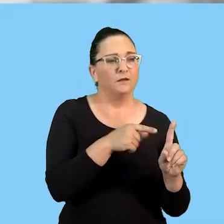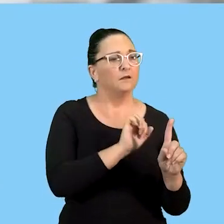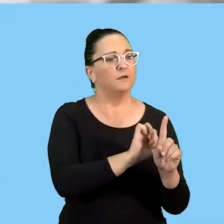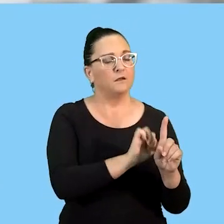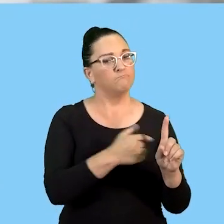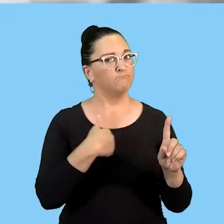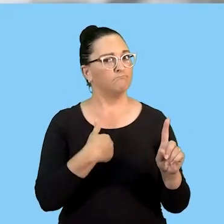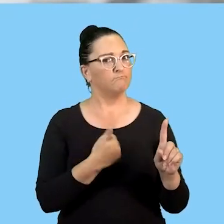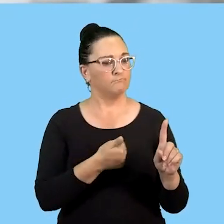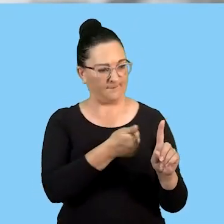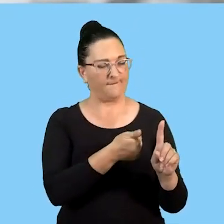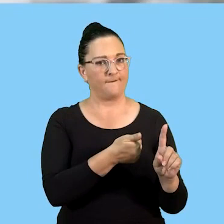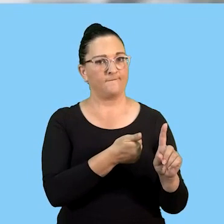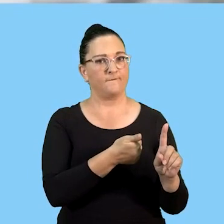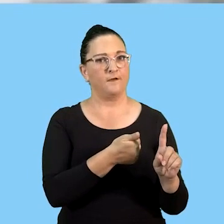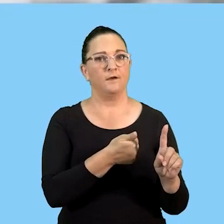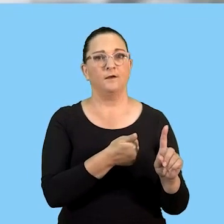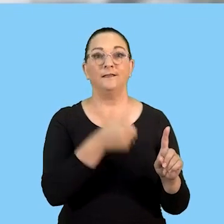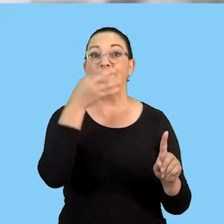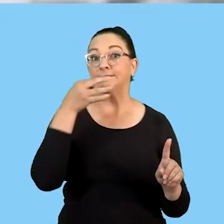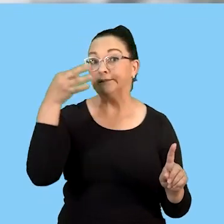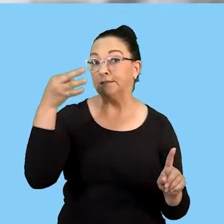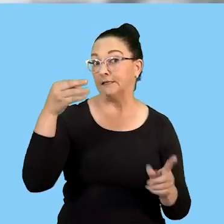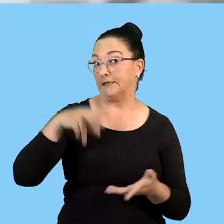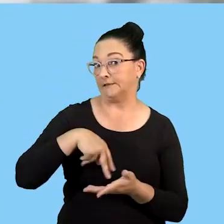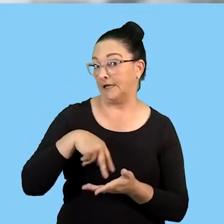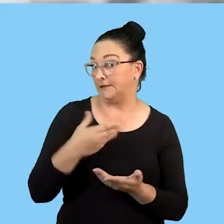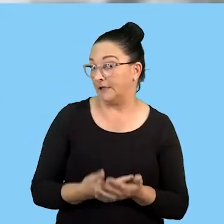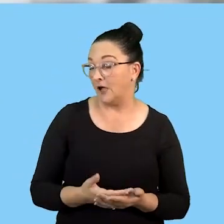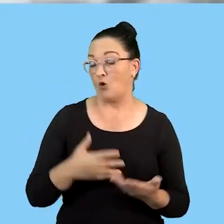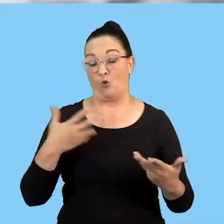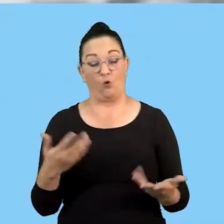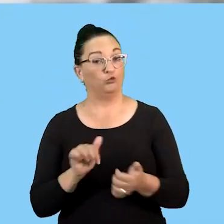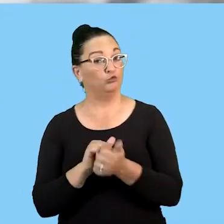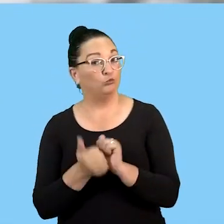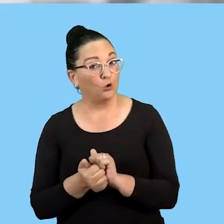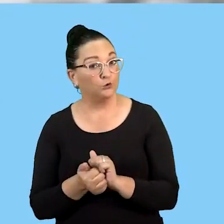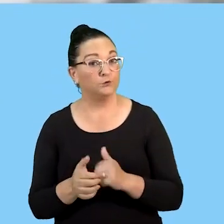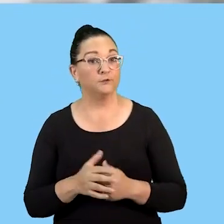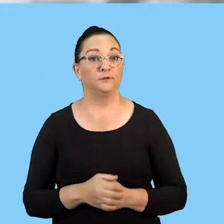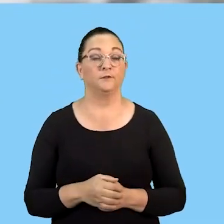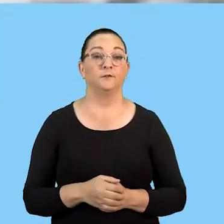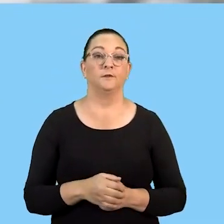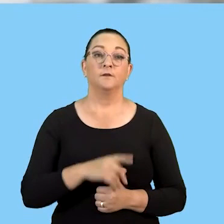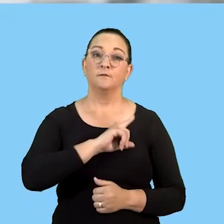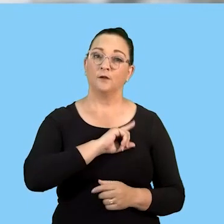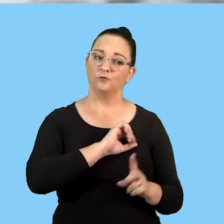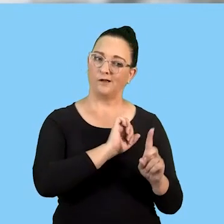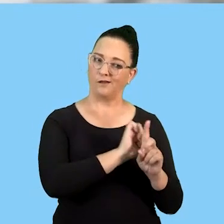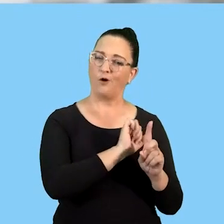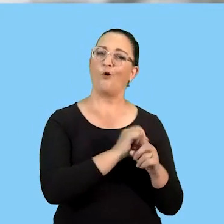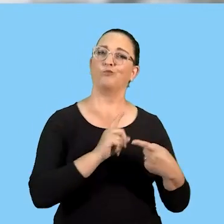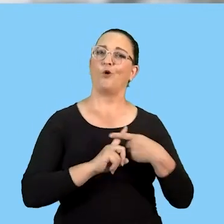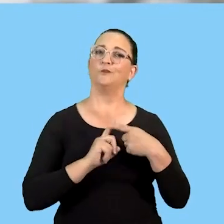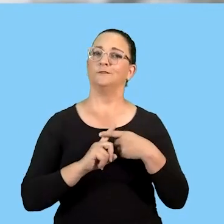find out that I am very good at also maybe singing and dancing or playing sports. So this will